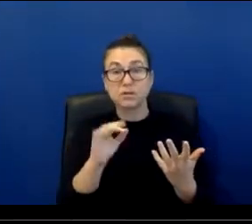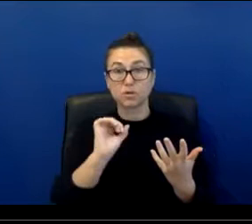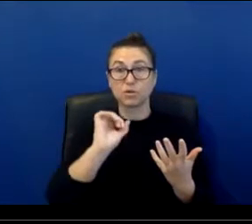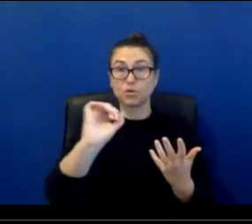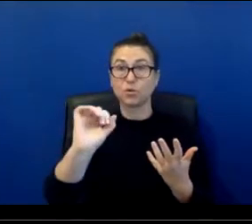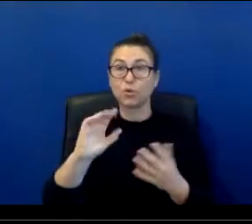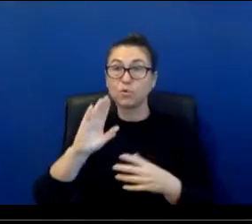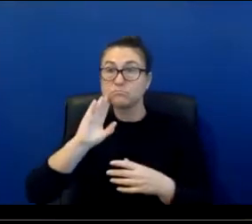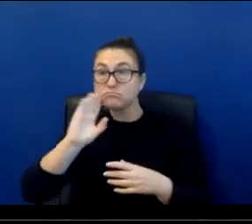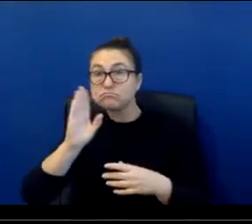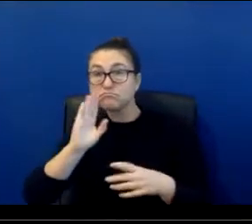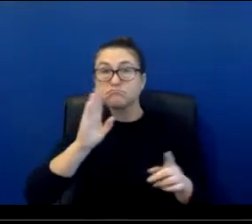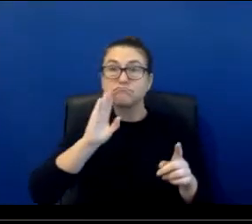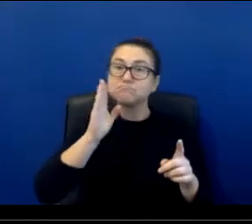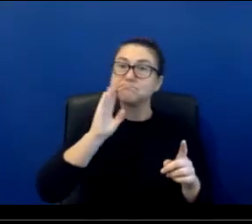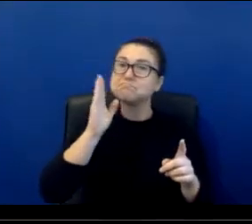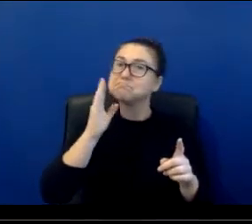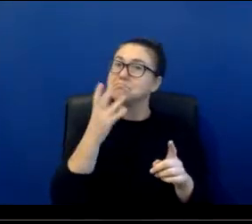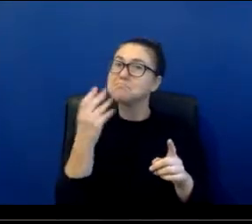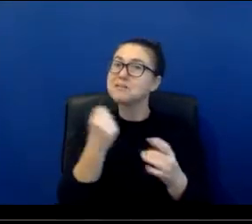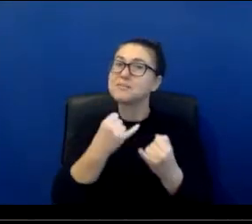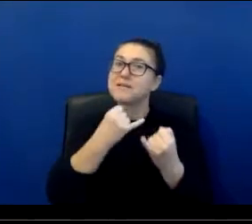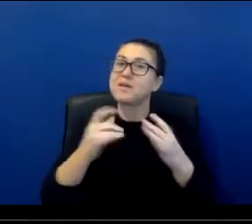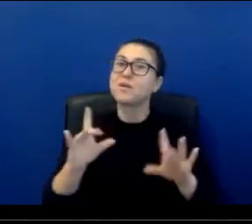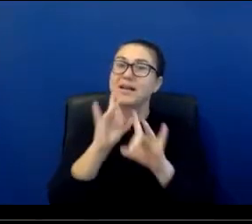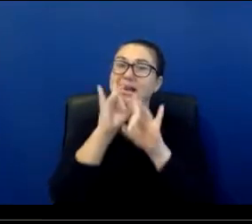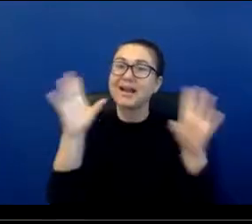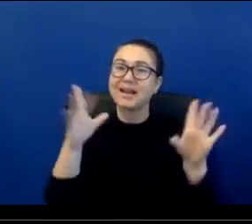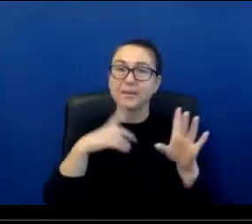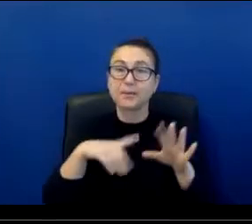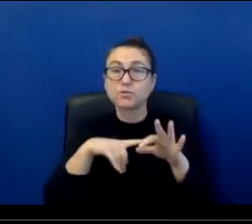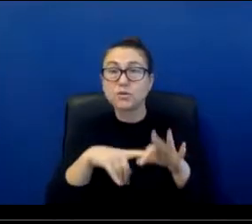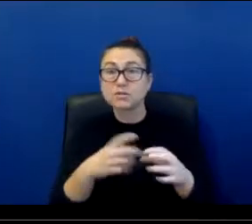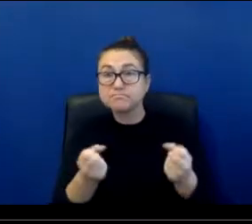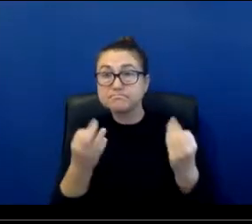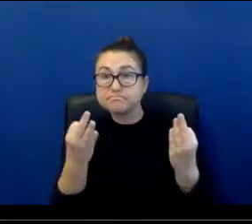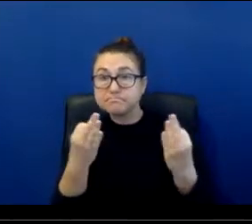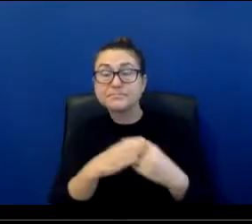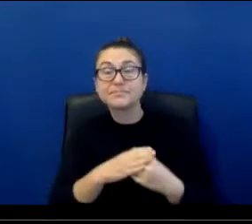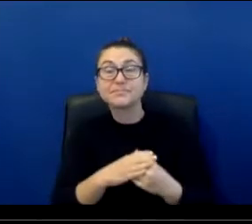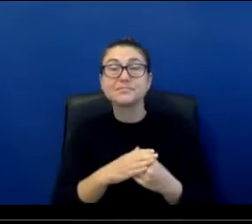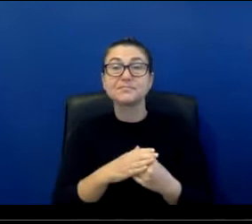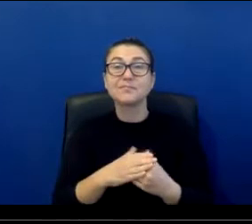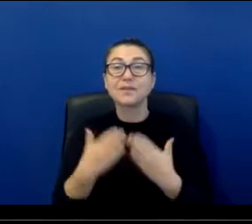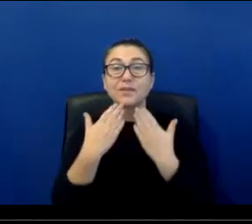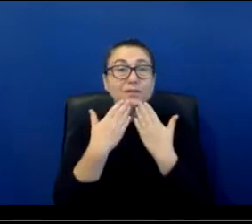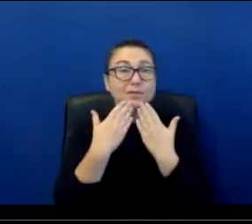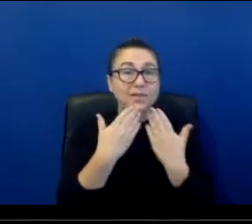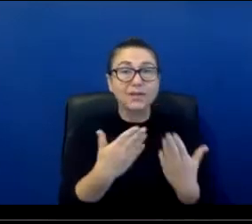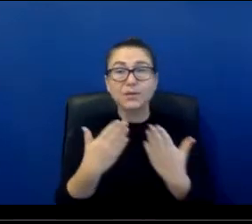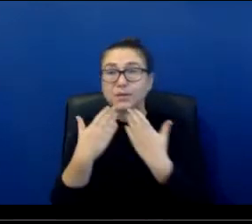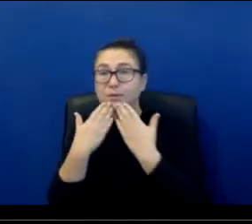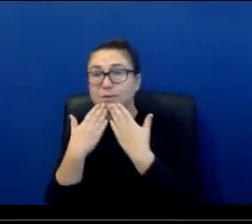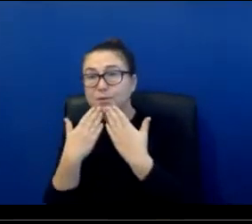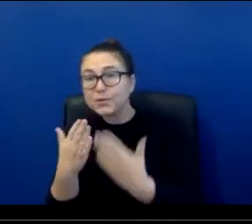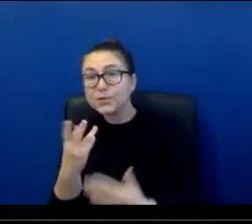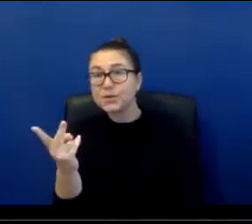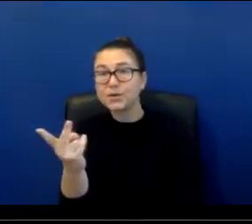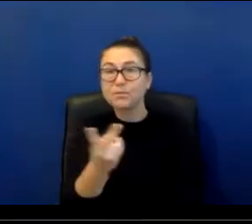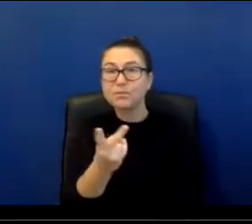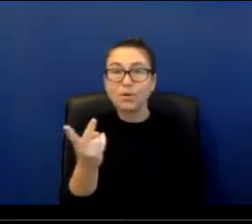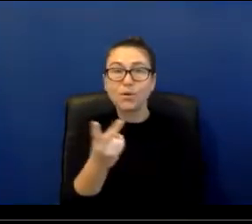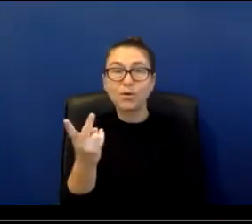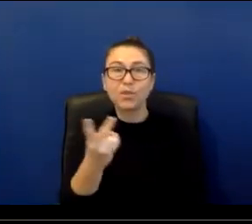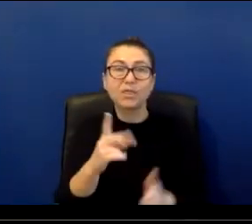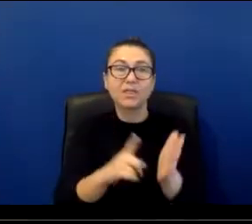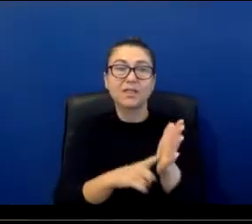been pretty comprehensive. So I'd just like to thank both you, Bridget and Lynn, for your time today in talking